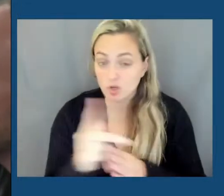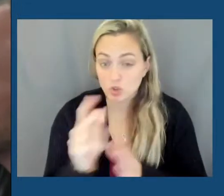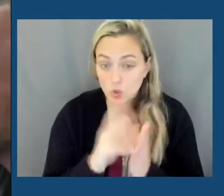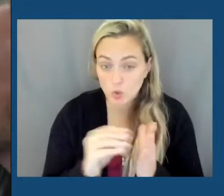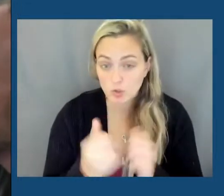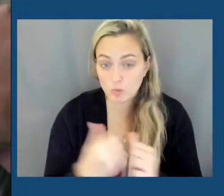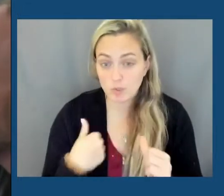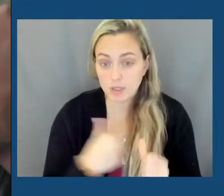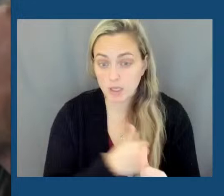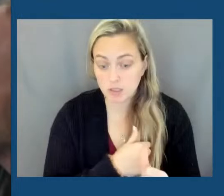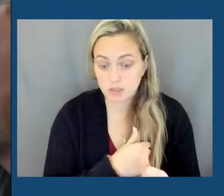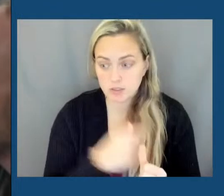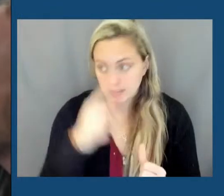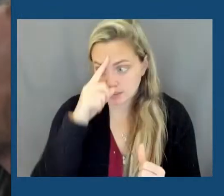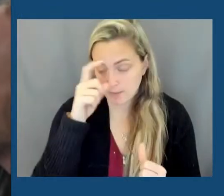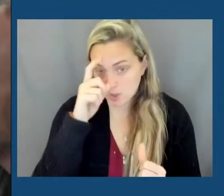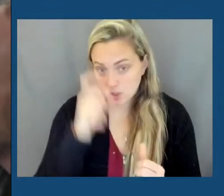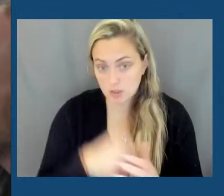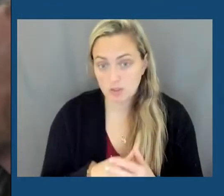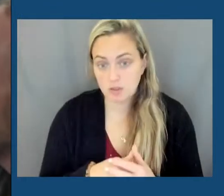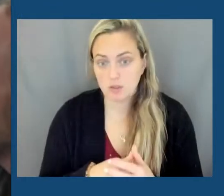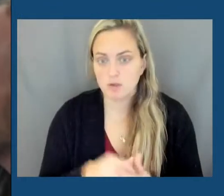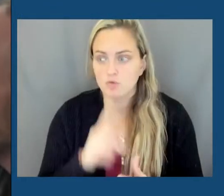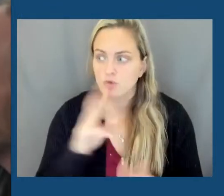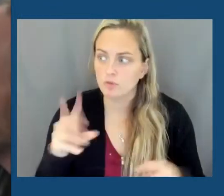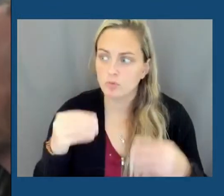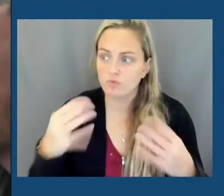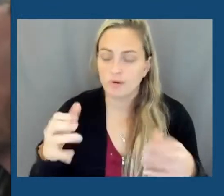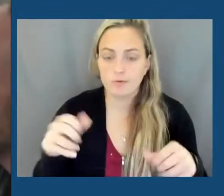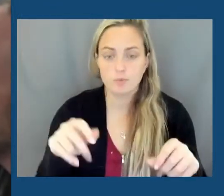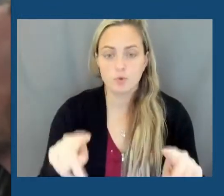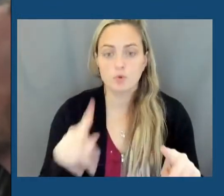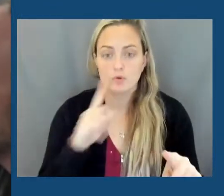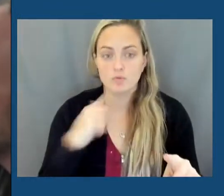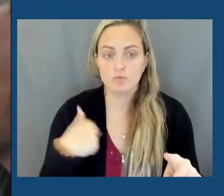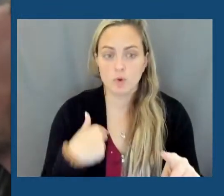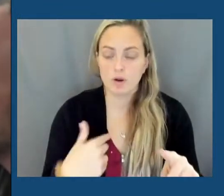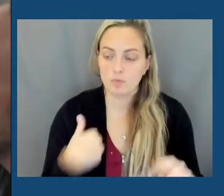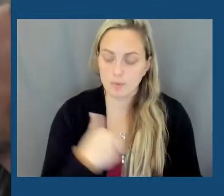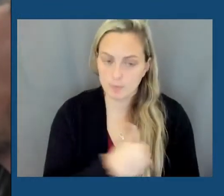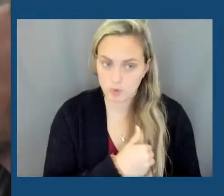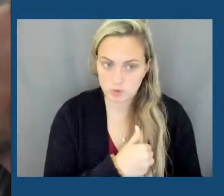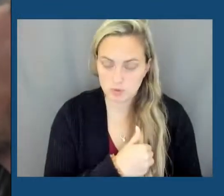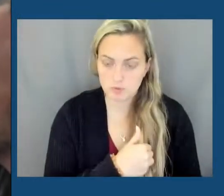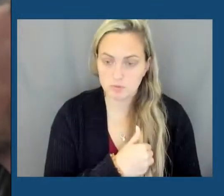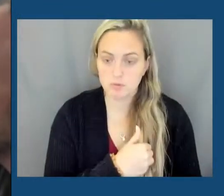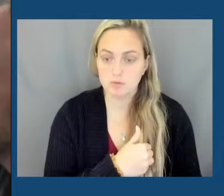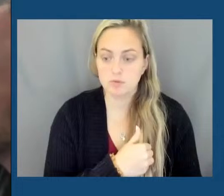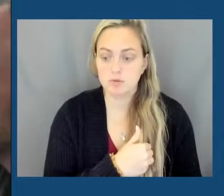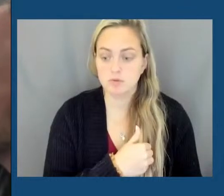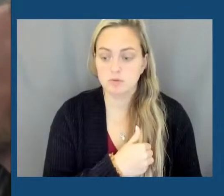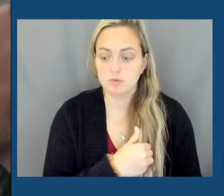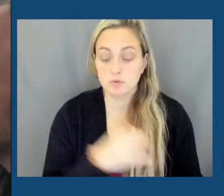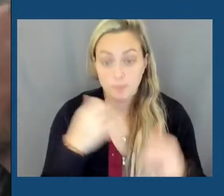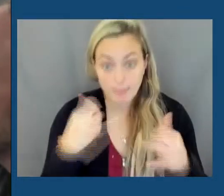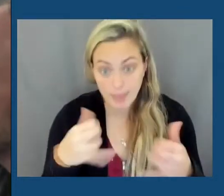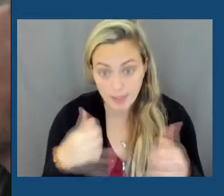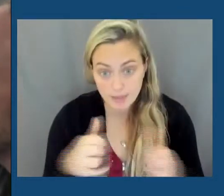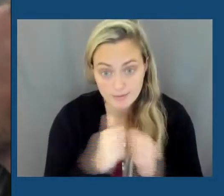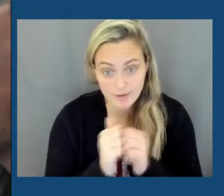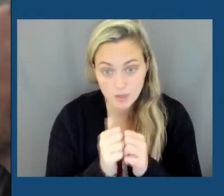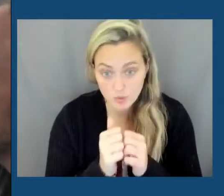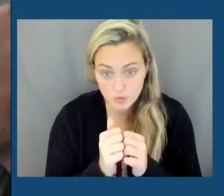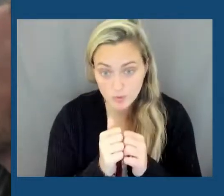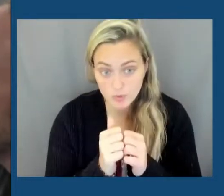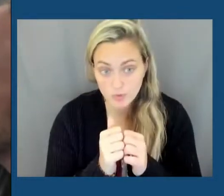us this summer really provided an opportunity for our members to play together and to